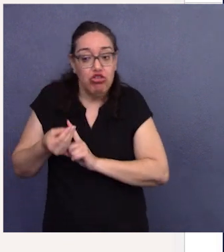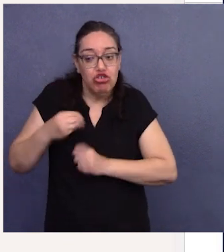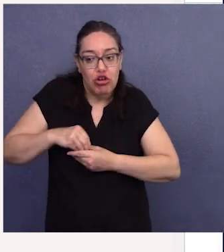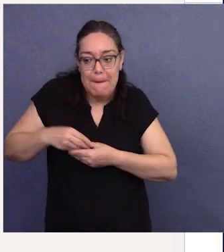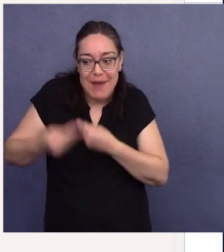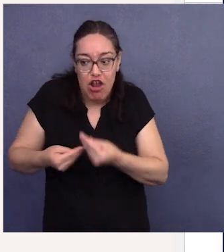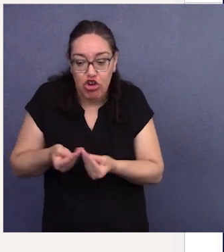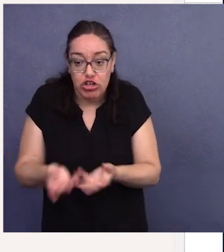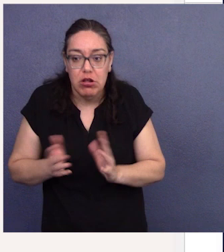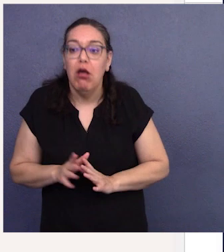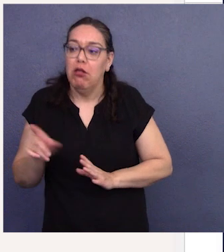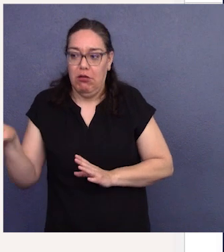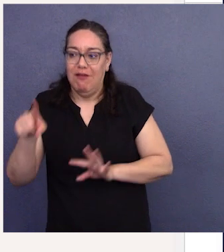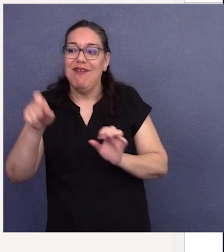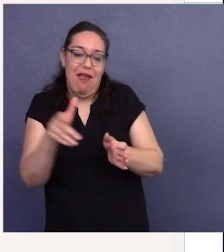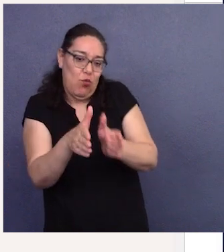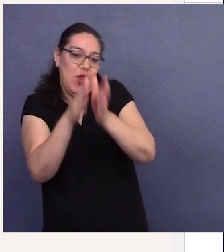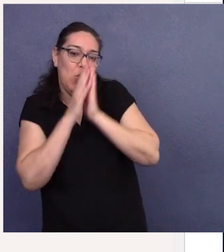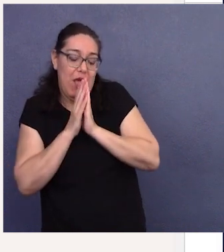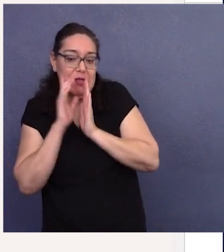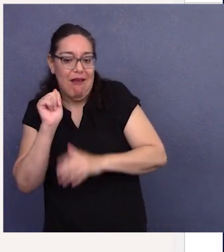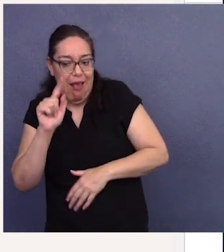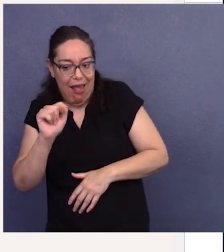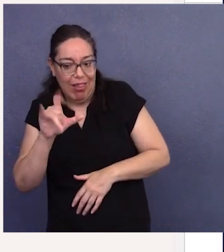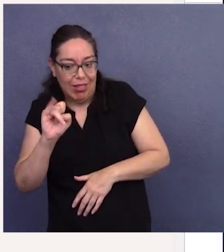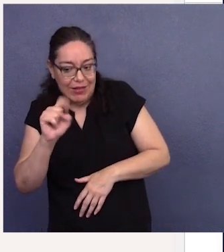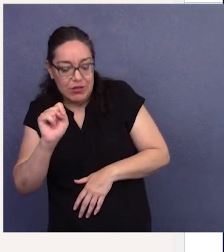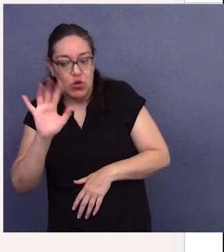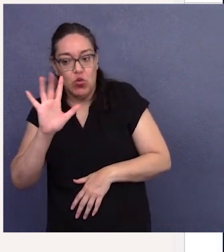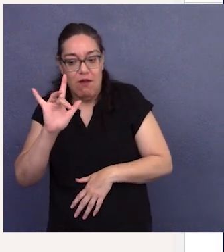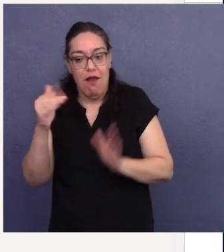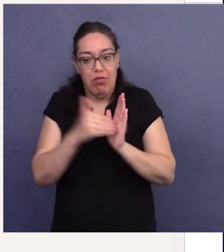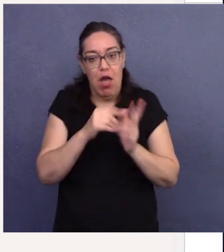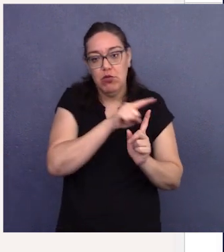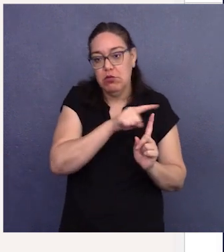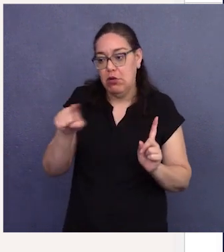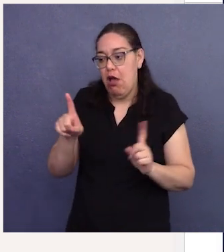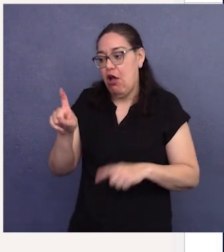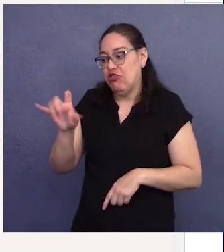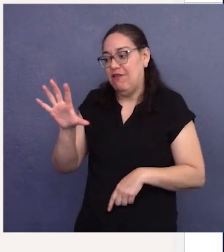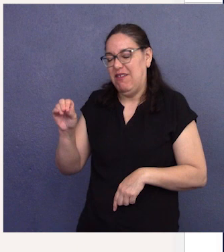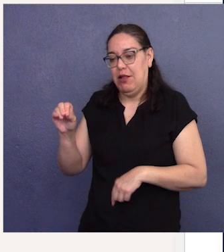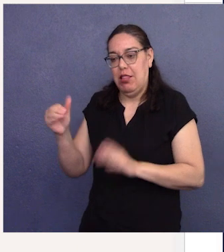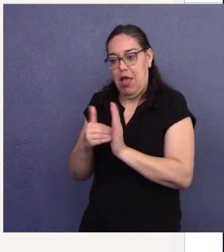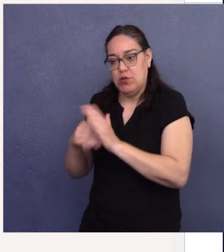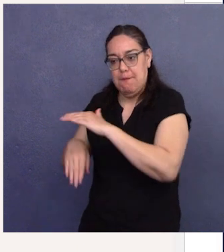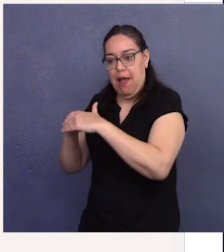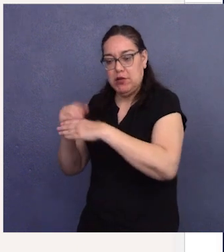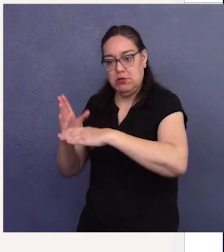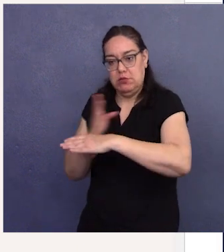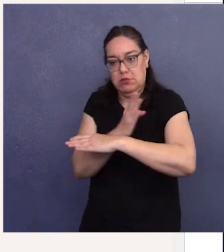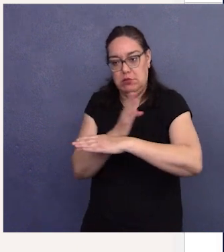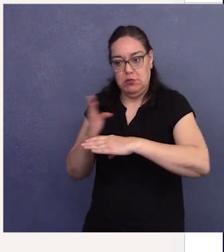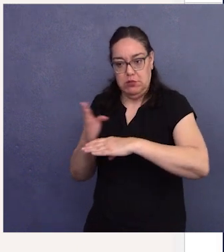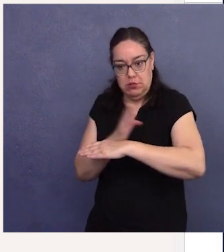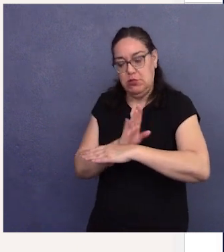can request at a minimum 25,000 to 150,000 maximum.